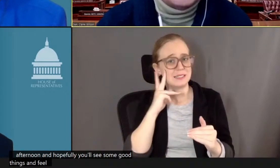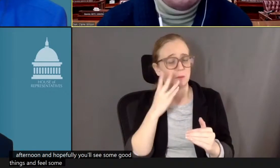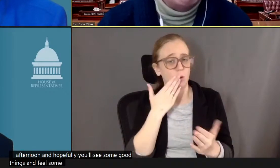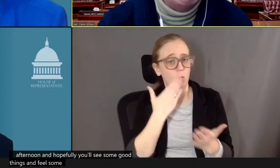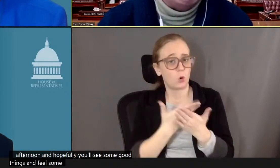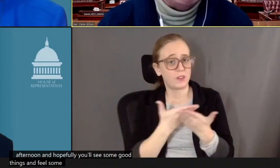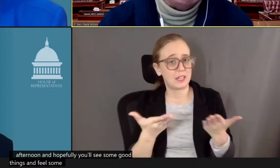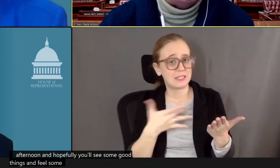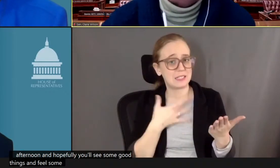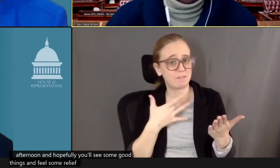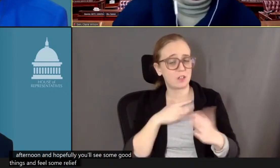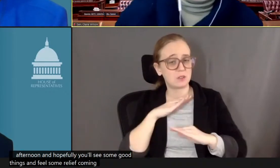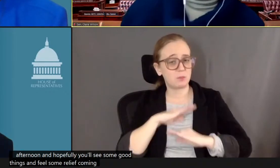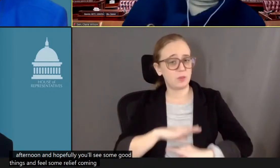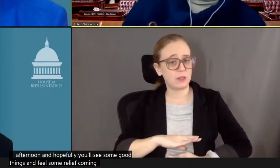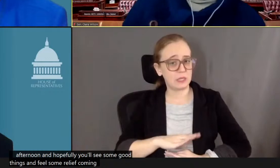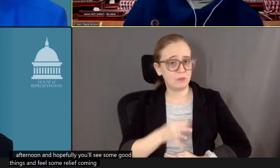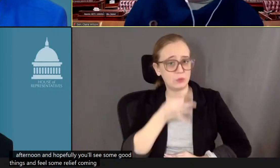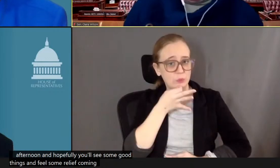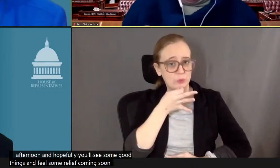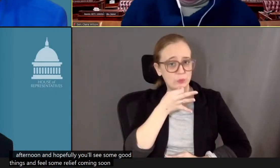coming soon.